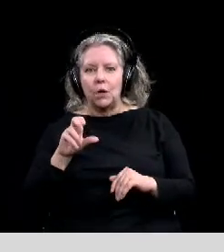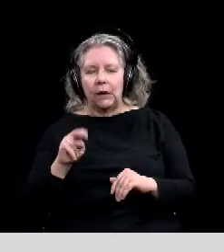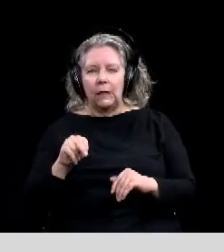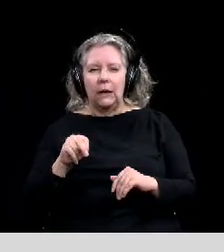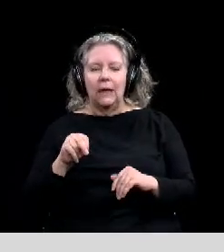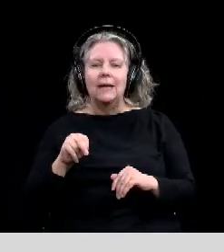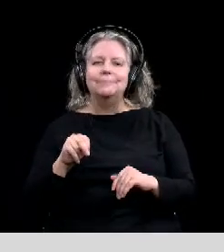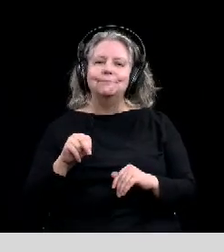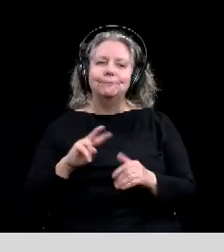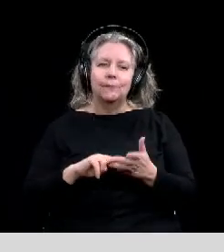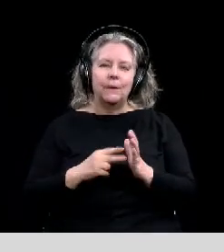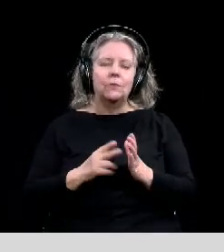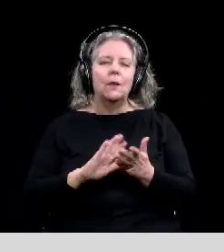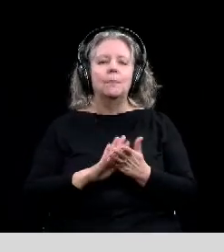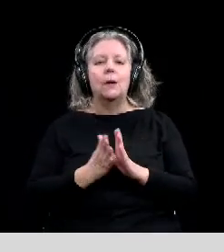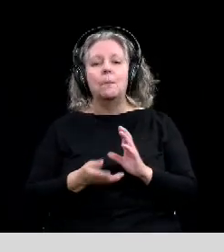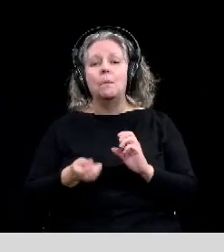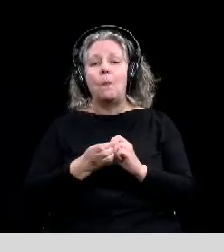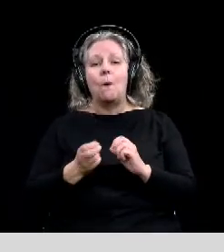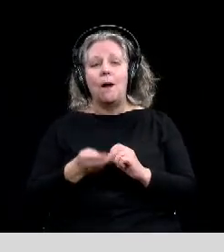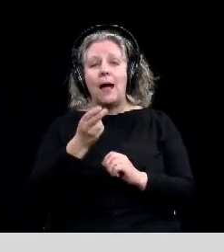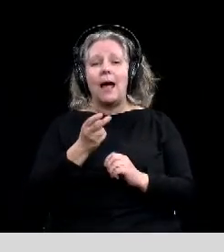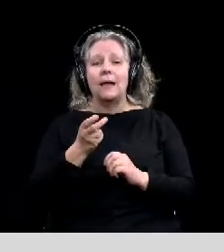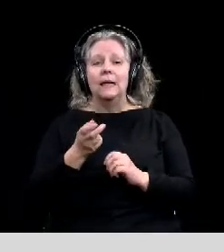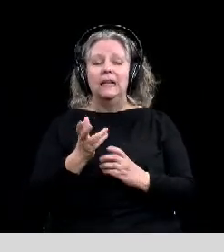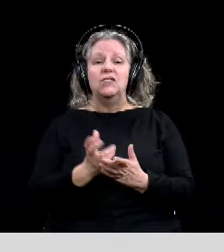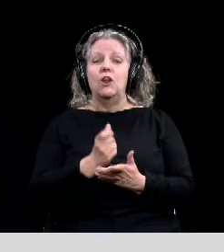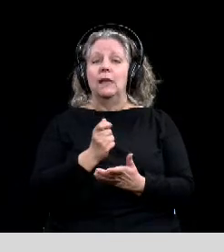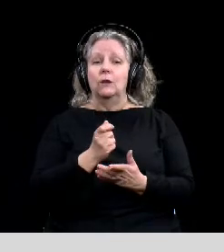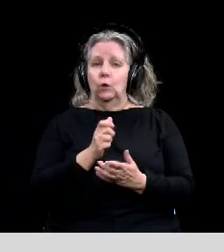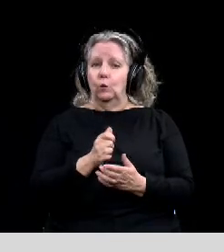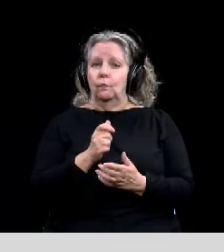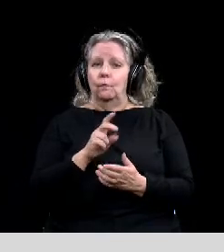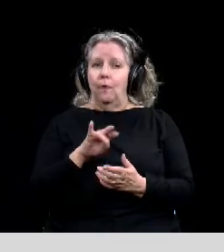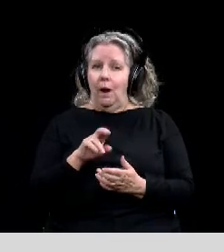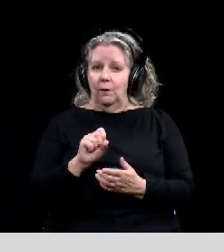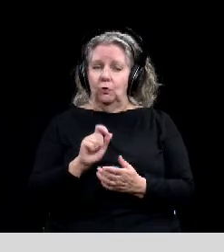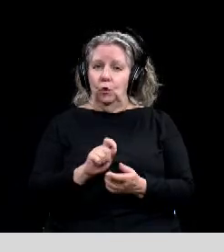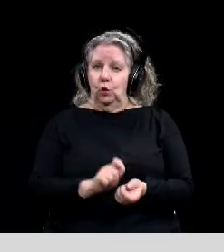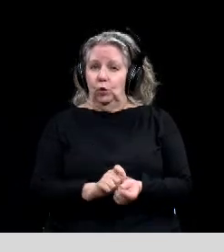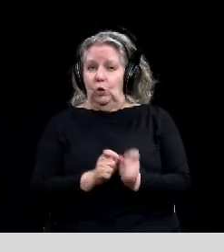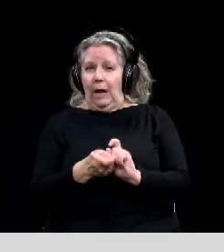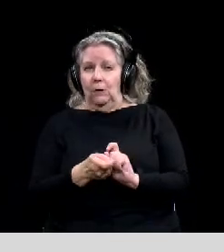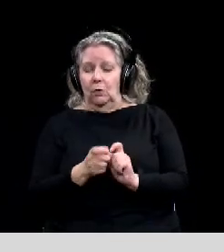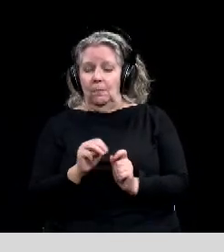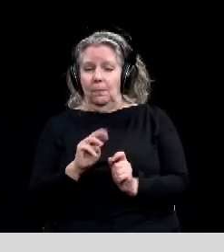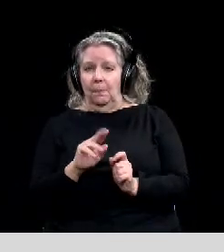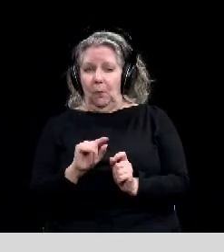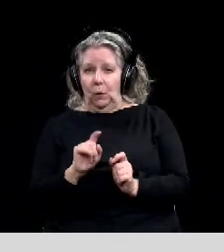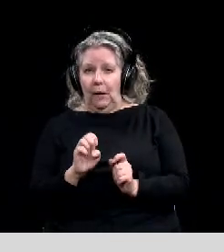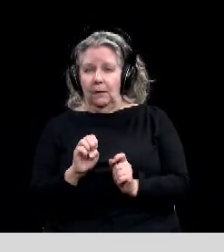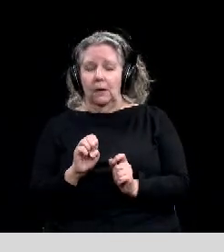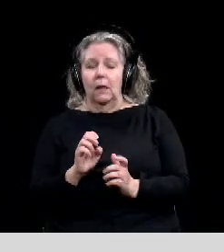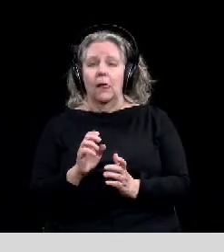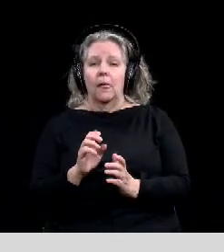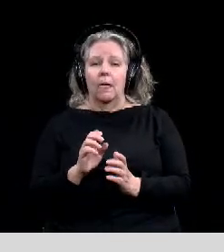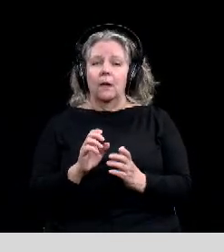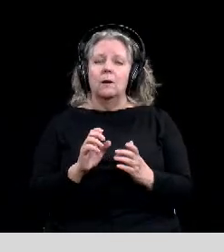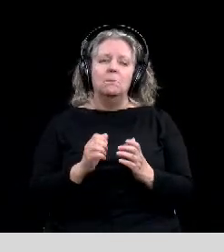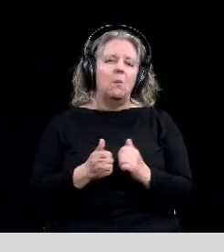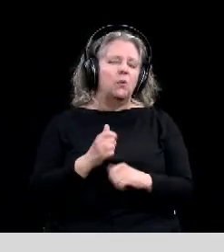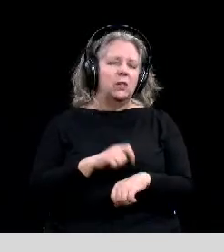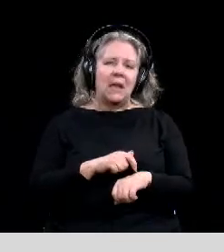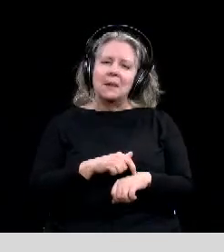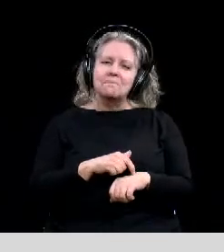mutations, they end up not mattering at all, but once in a while,